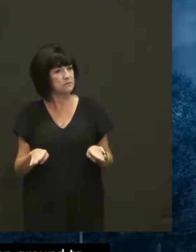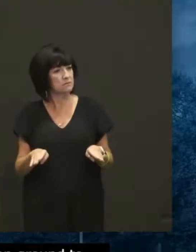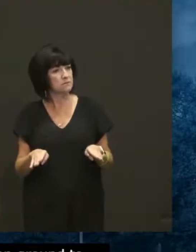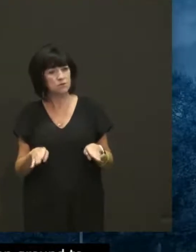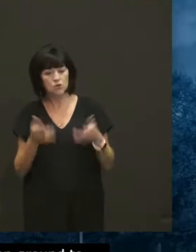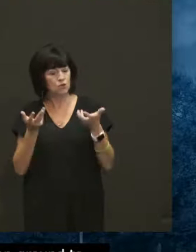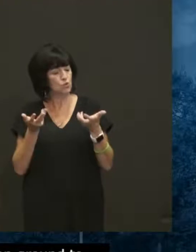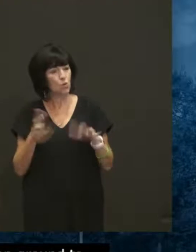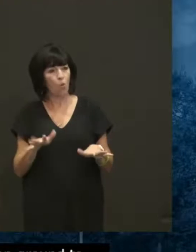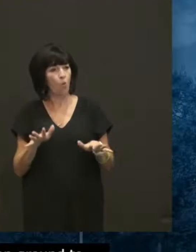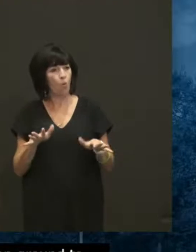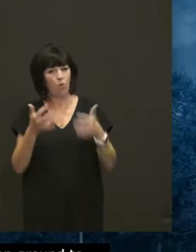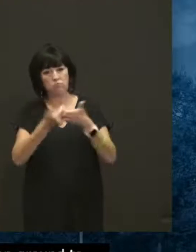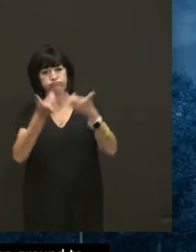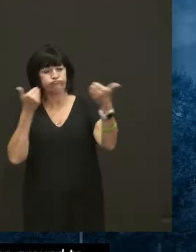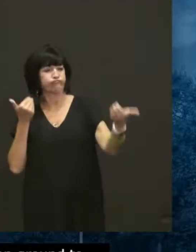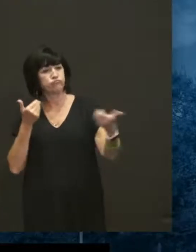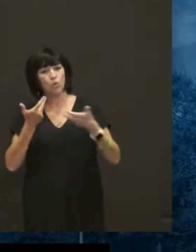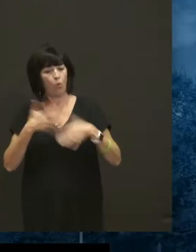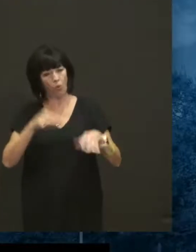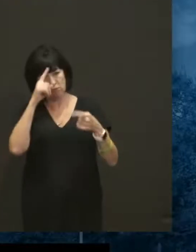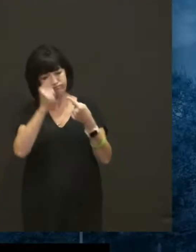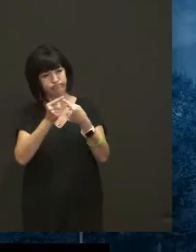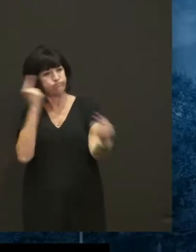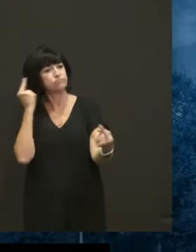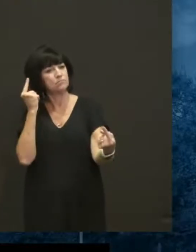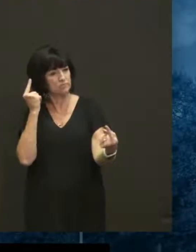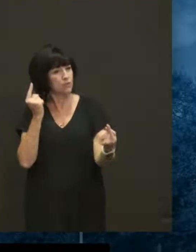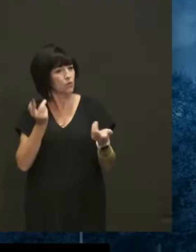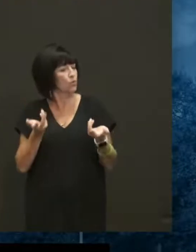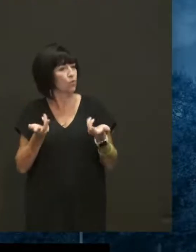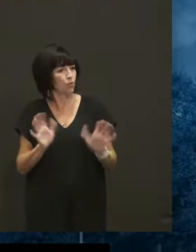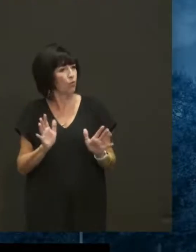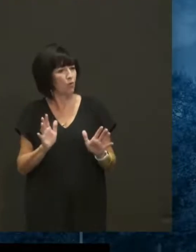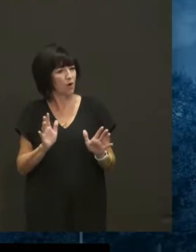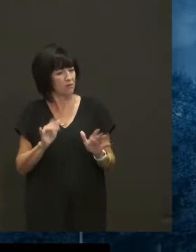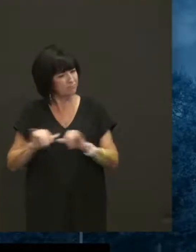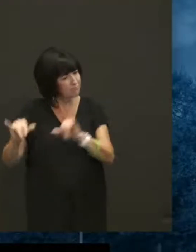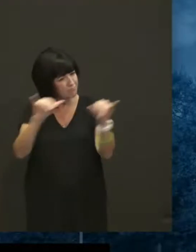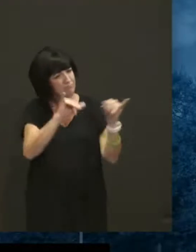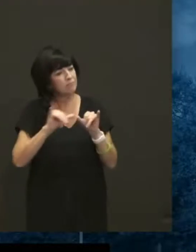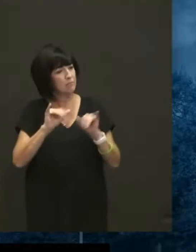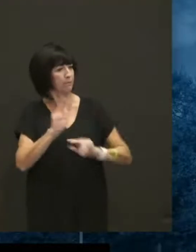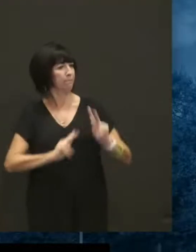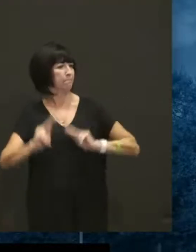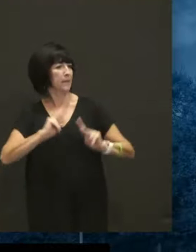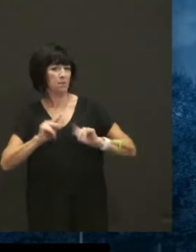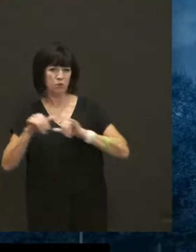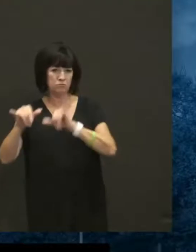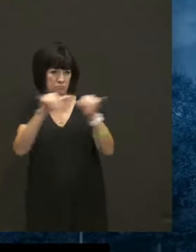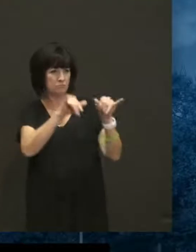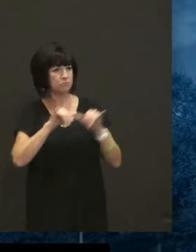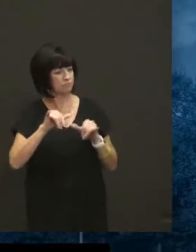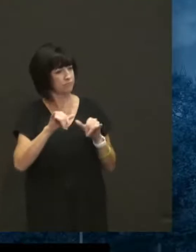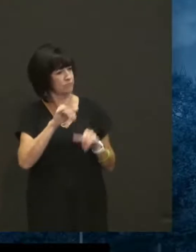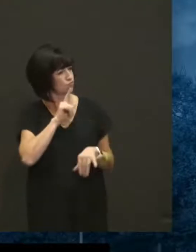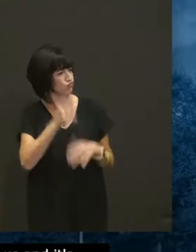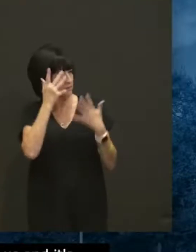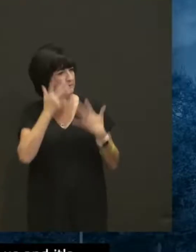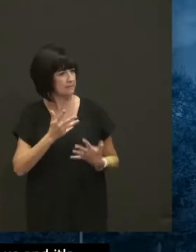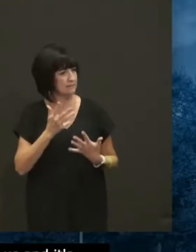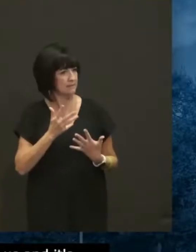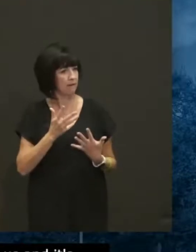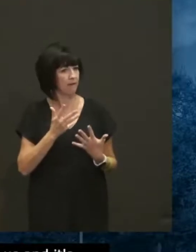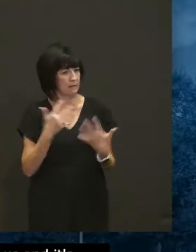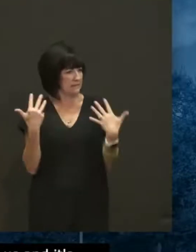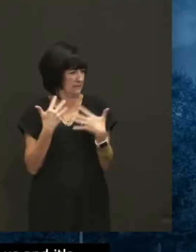in common and then we do things that divide us, and it's really sad and a little bit scary that it's come